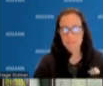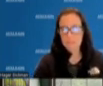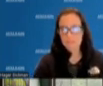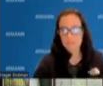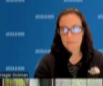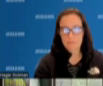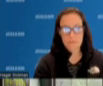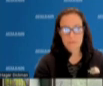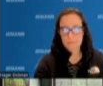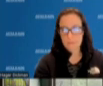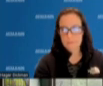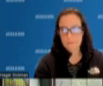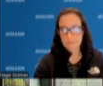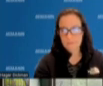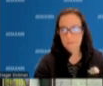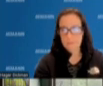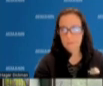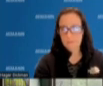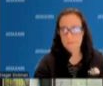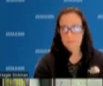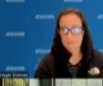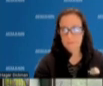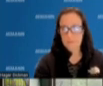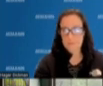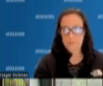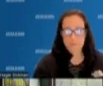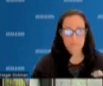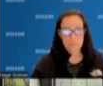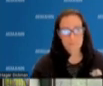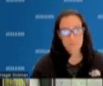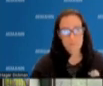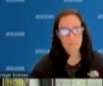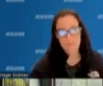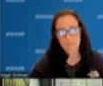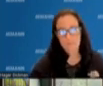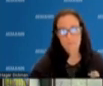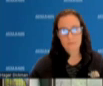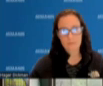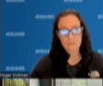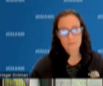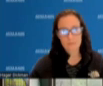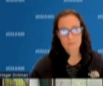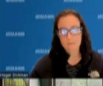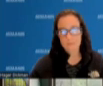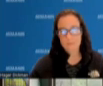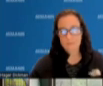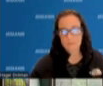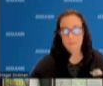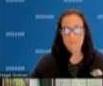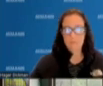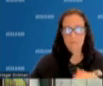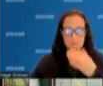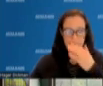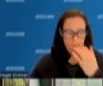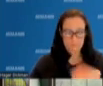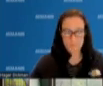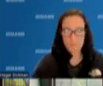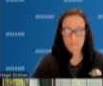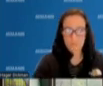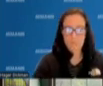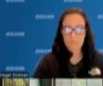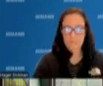bit in terms of like we're calling in California, in many parts of California, we are calling and preaching to the